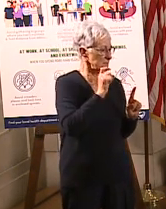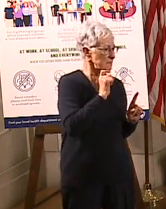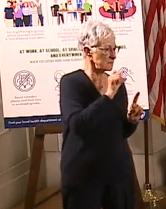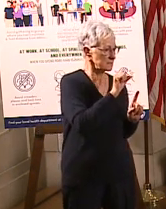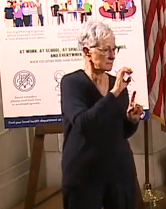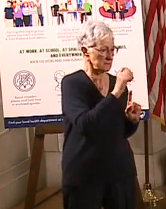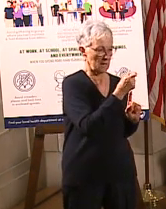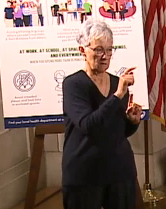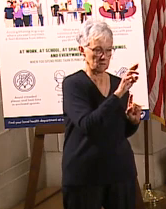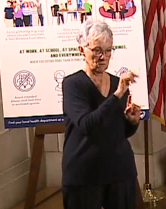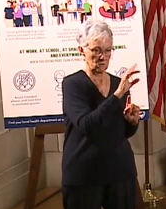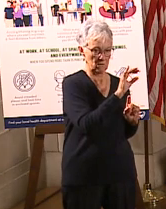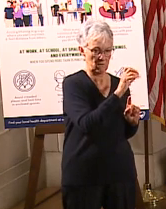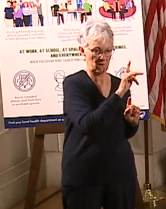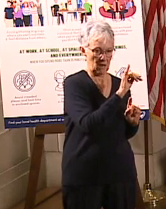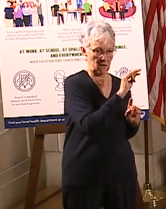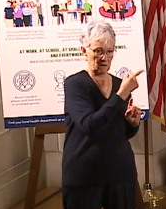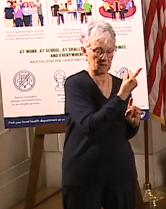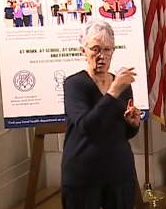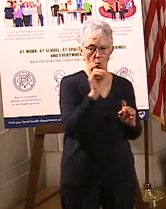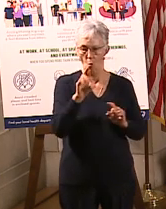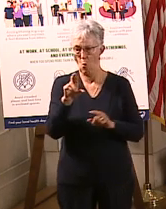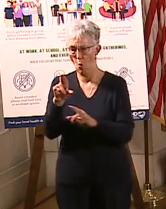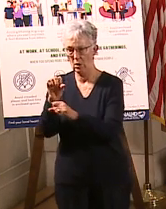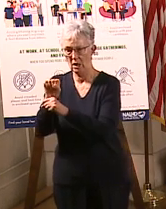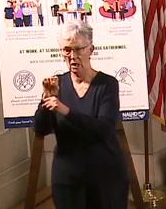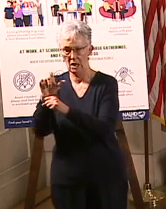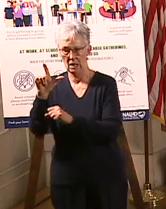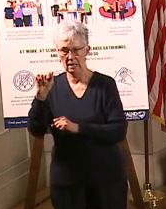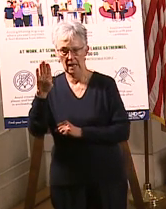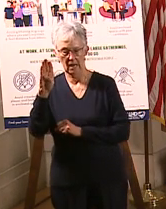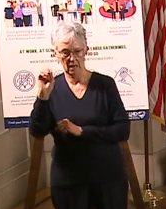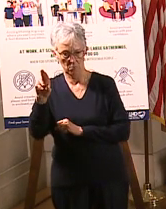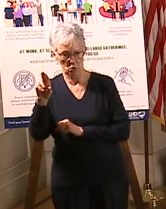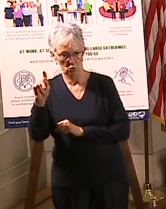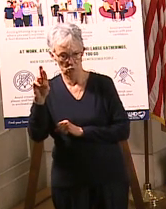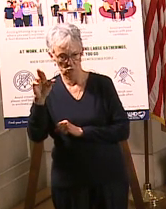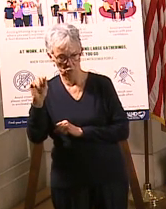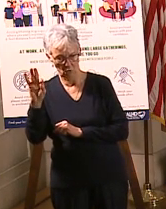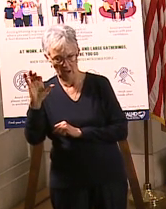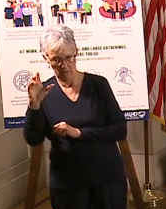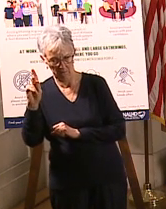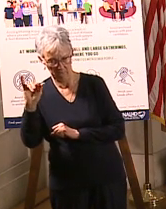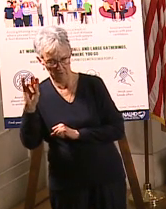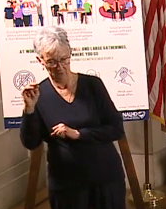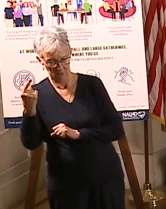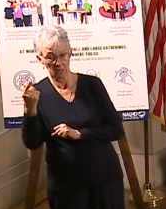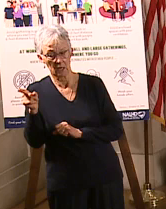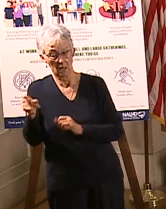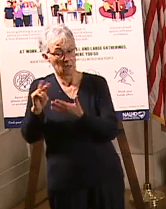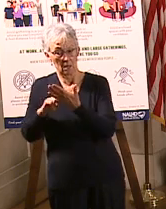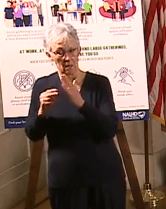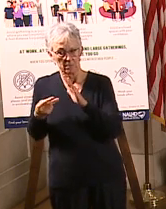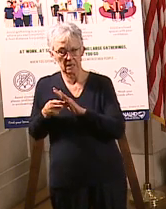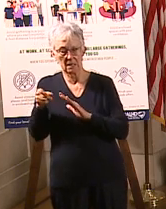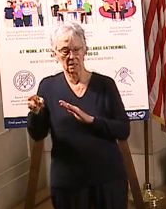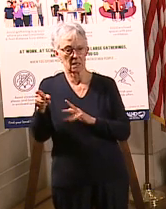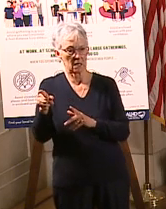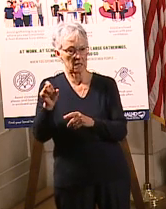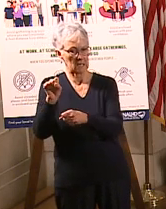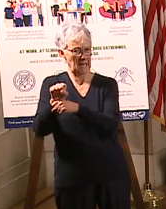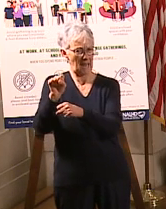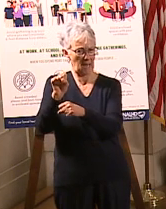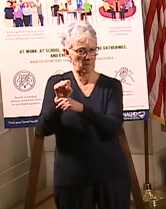And with regards to the labor trafficking, it's very important that people be aware of it and make us aware. Typically in the labor trafficking,